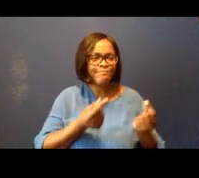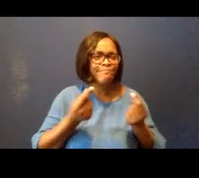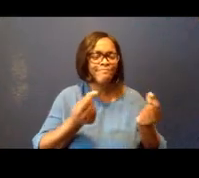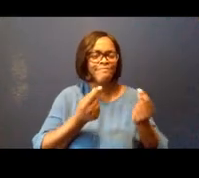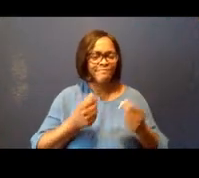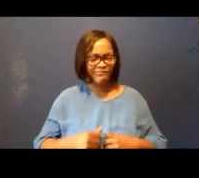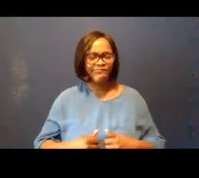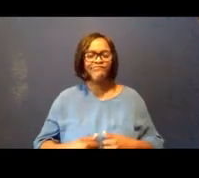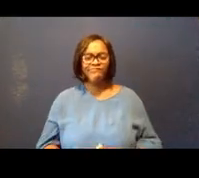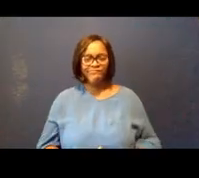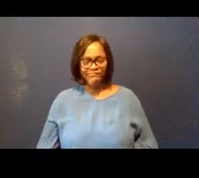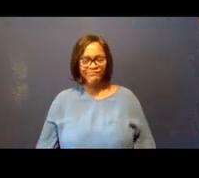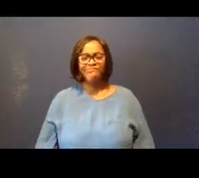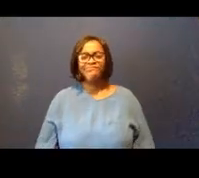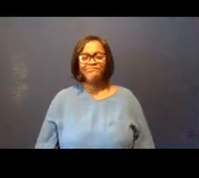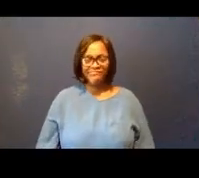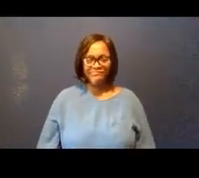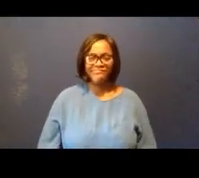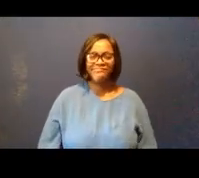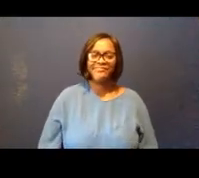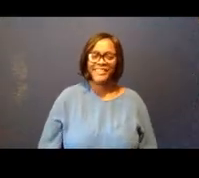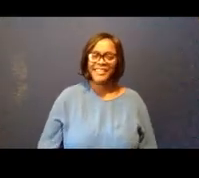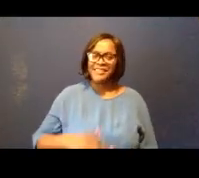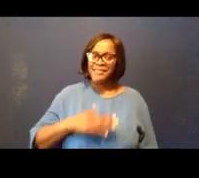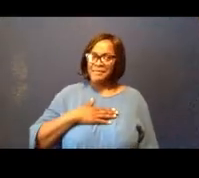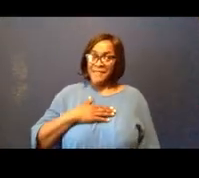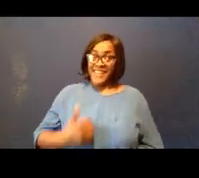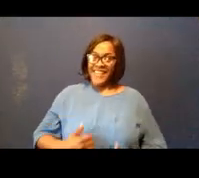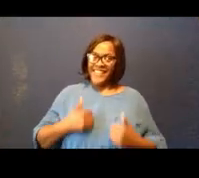truly believe that there is a